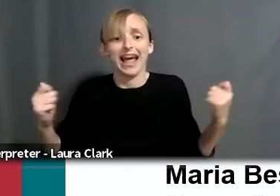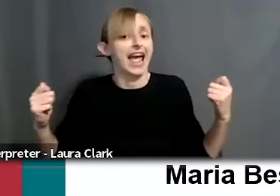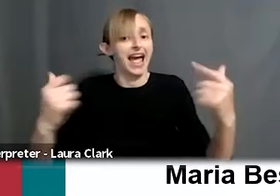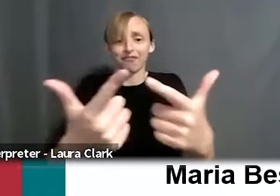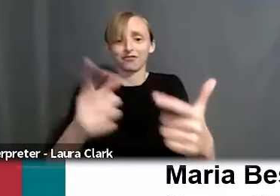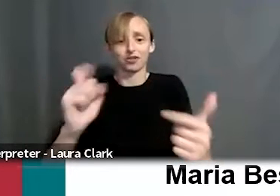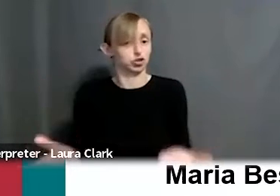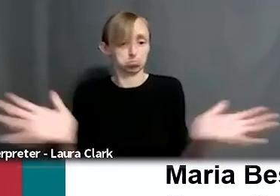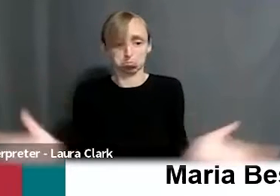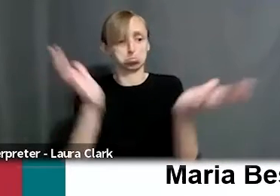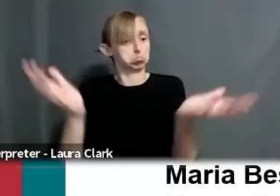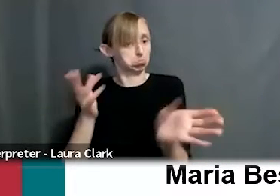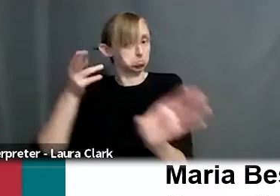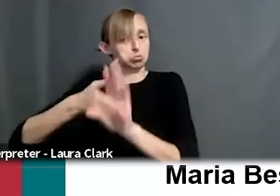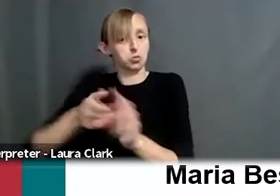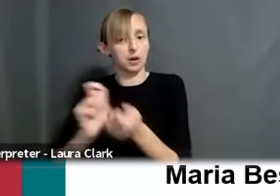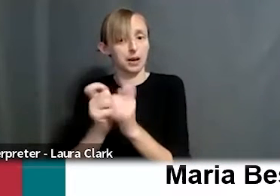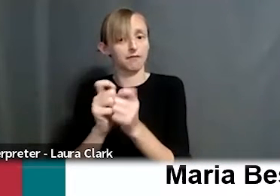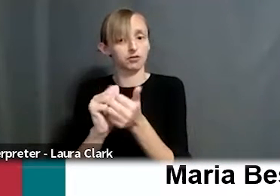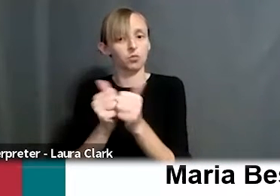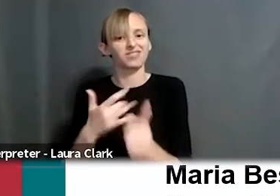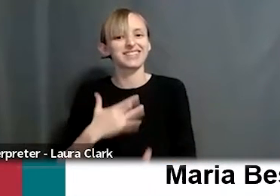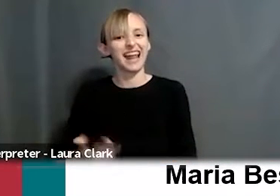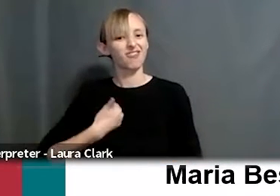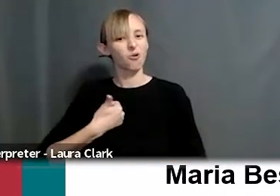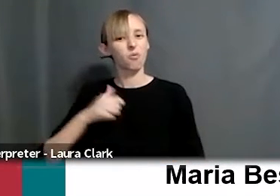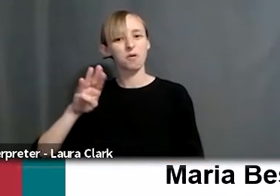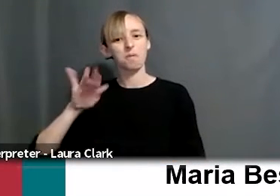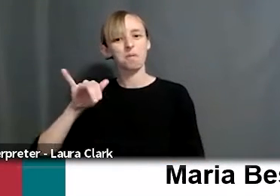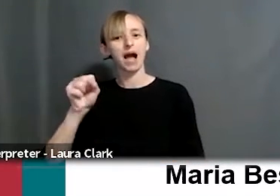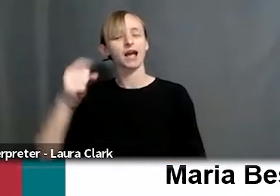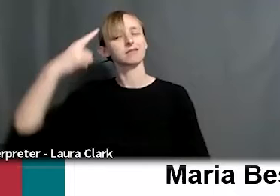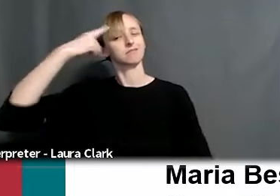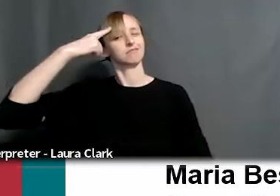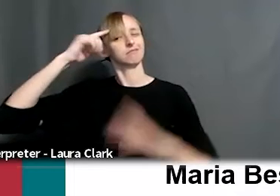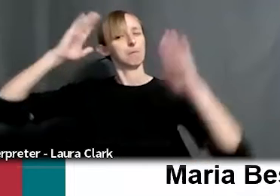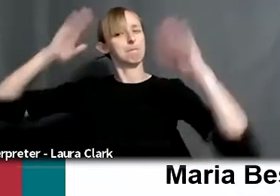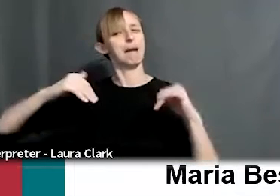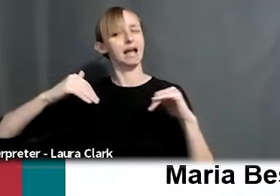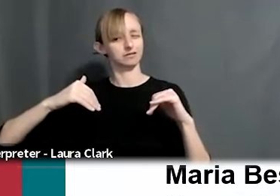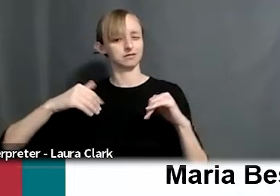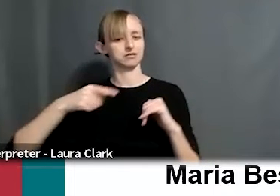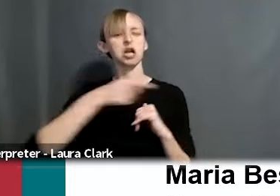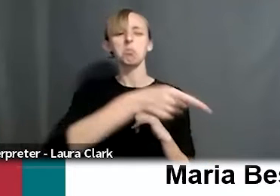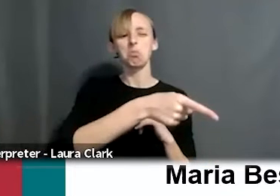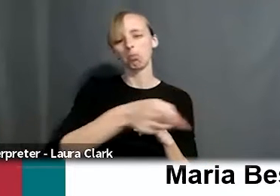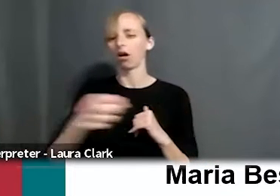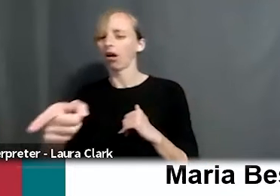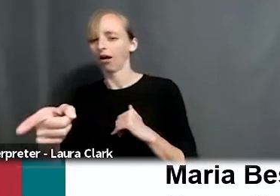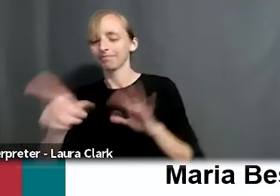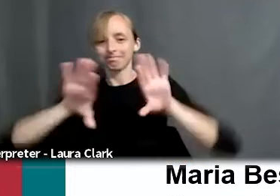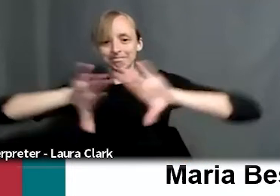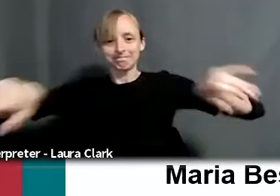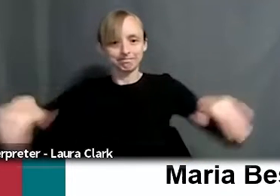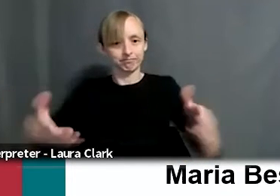really, because we do have our own biases about, what we think might happen or what is expected. What I like was mentioned from a couple of